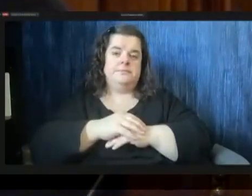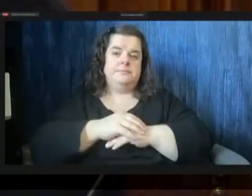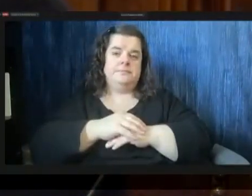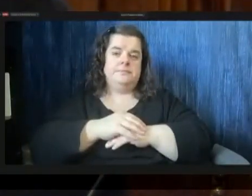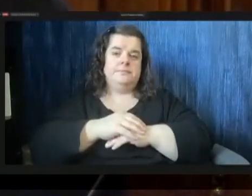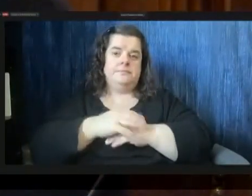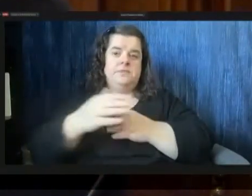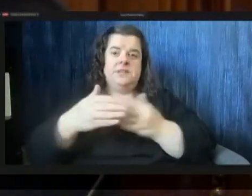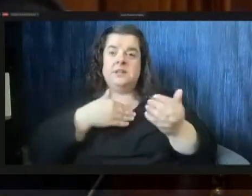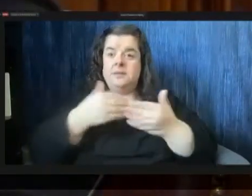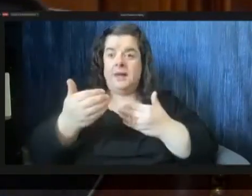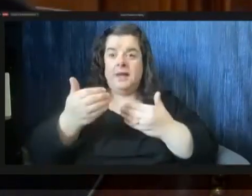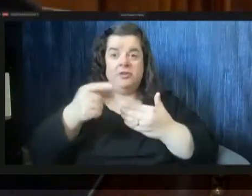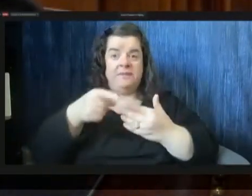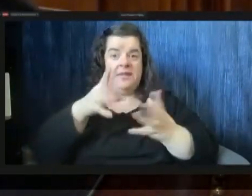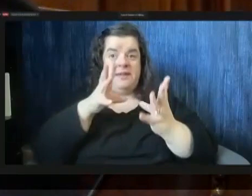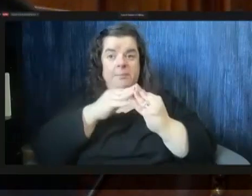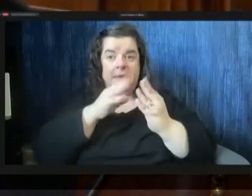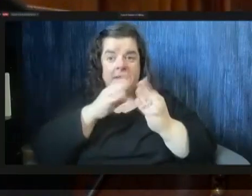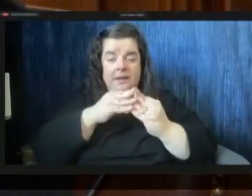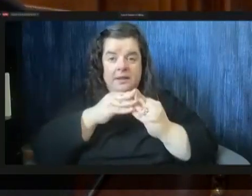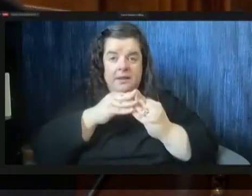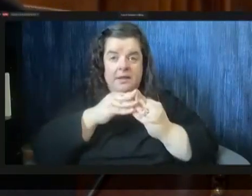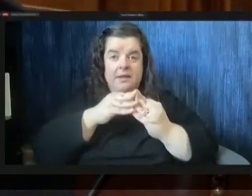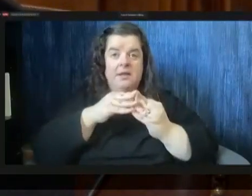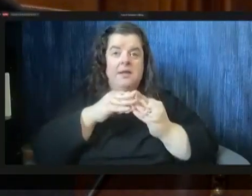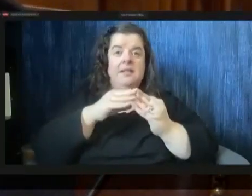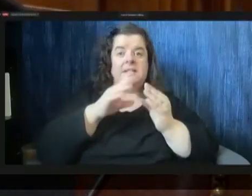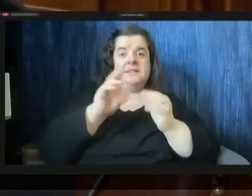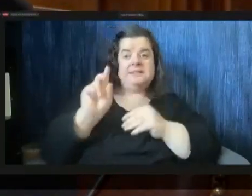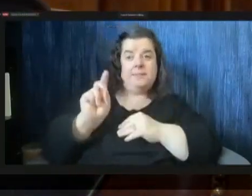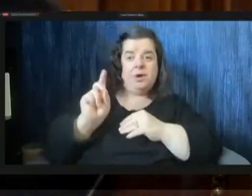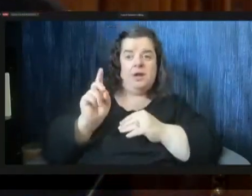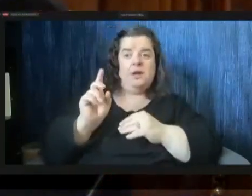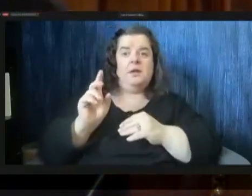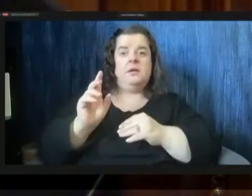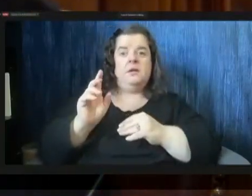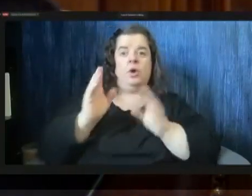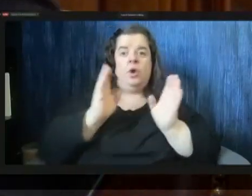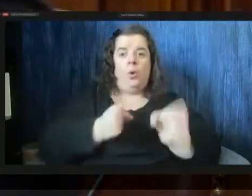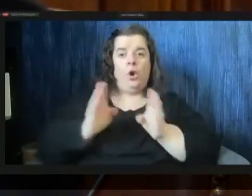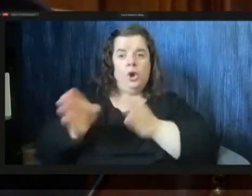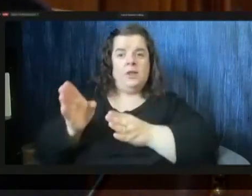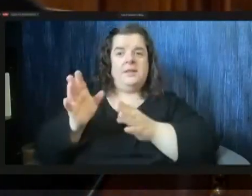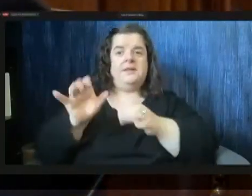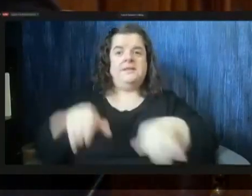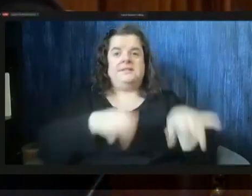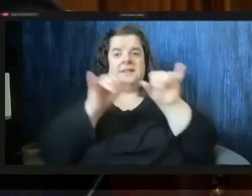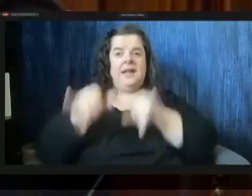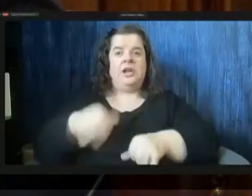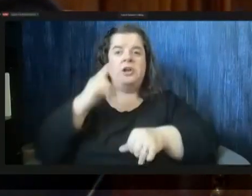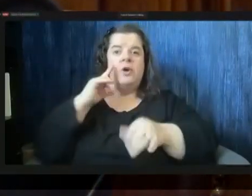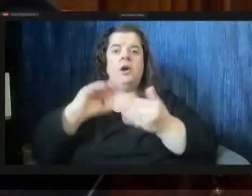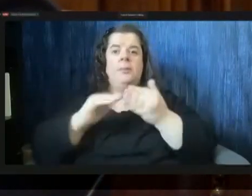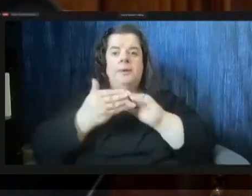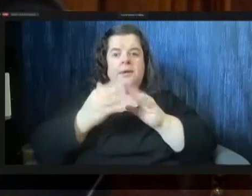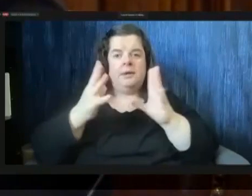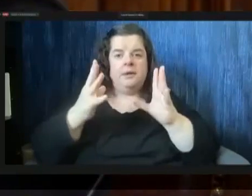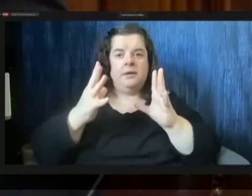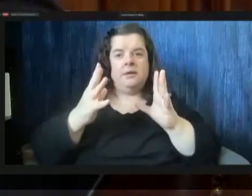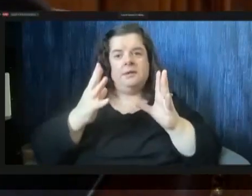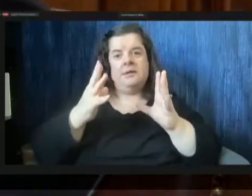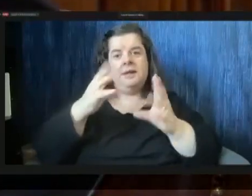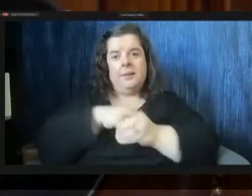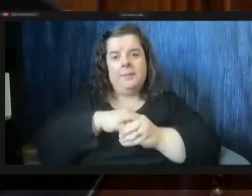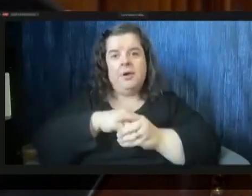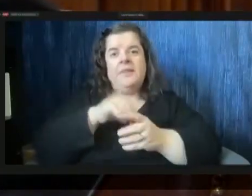whether or not they've met the democratic and orderly standard of community input that is in the ordinance.